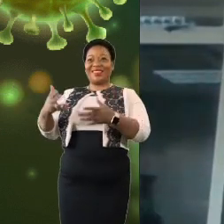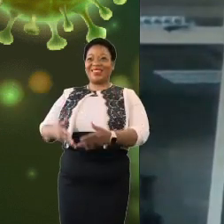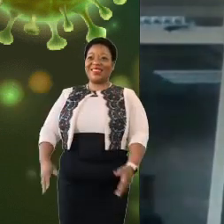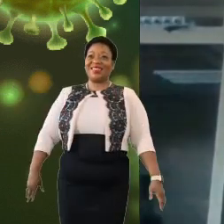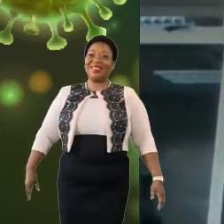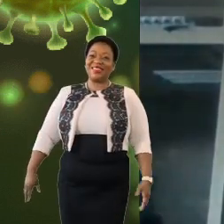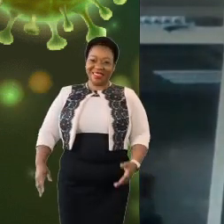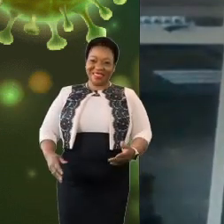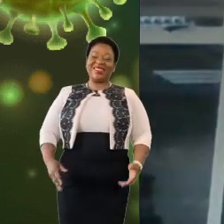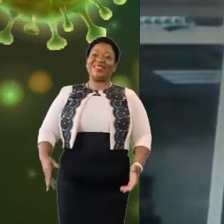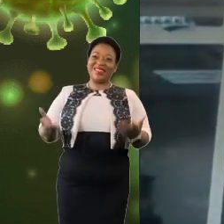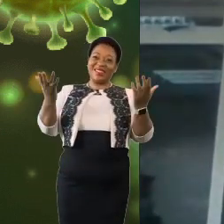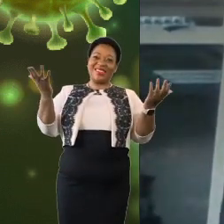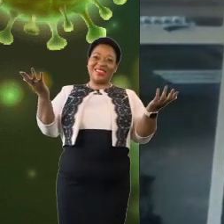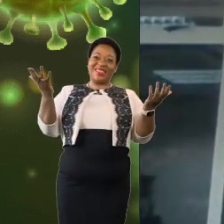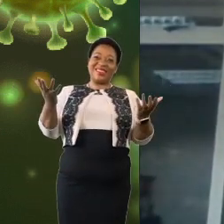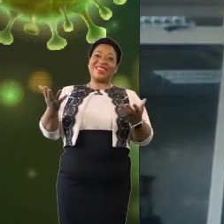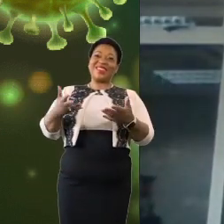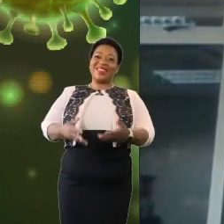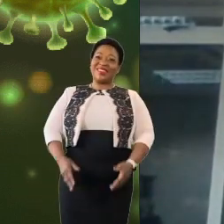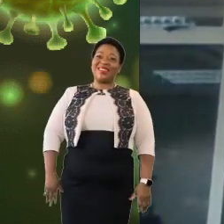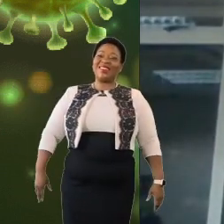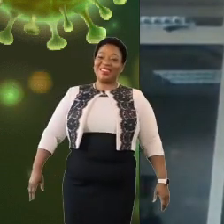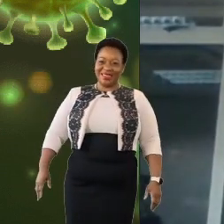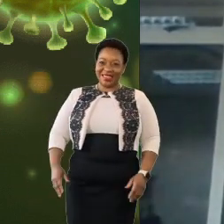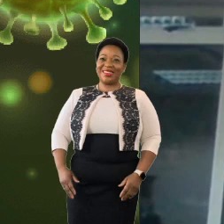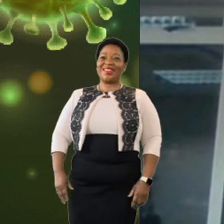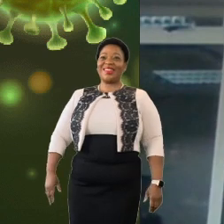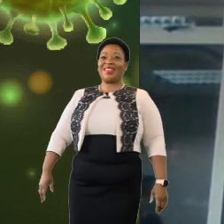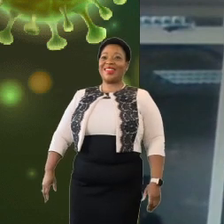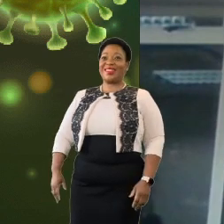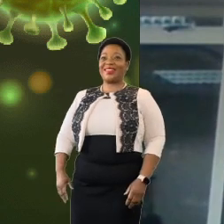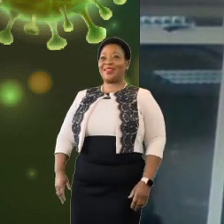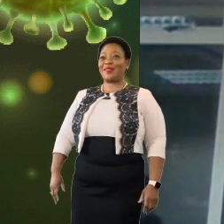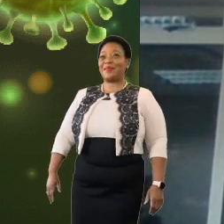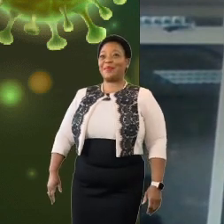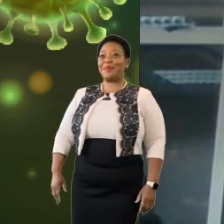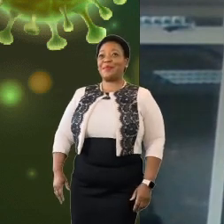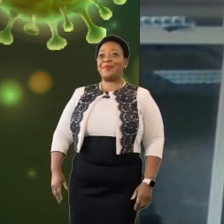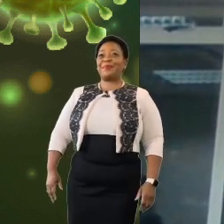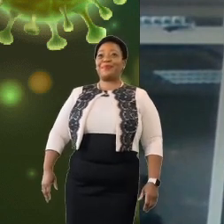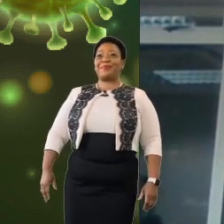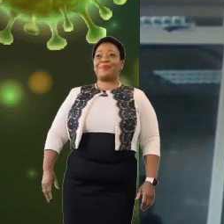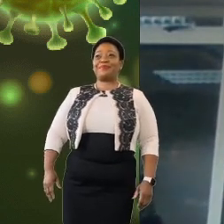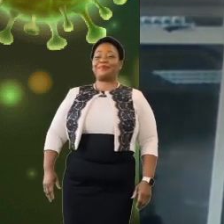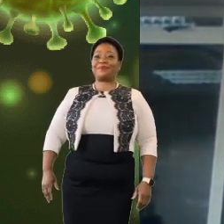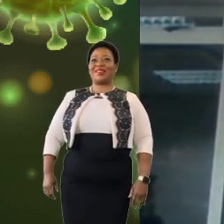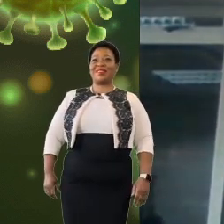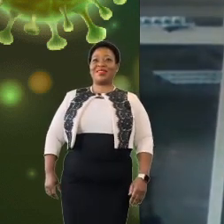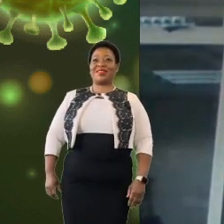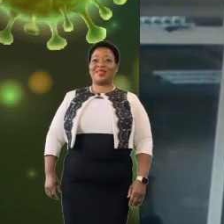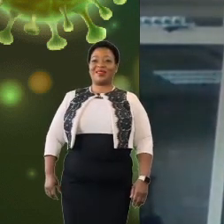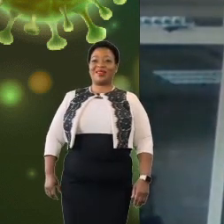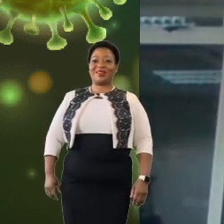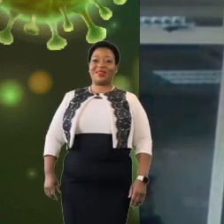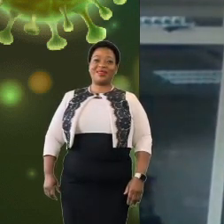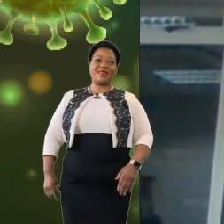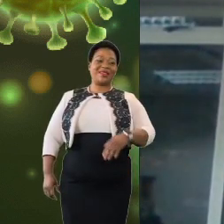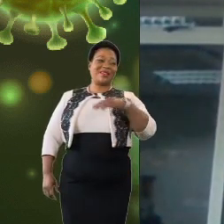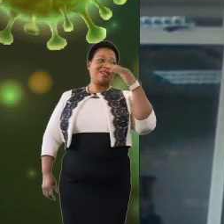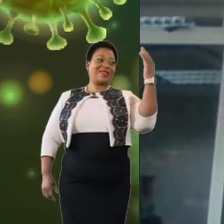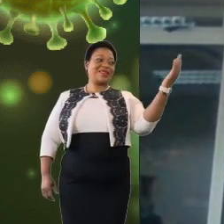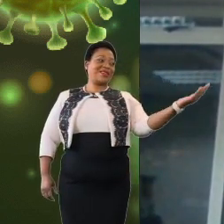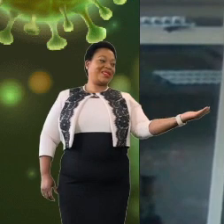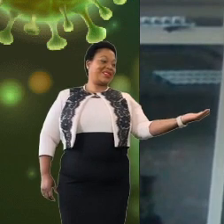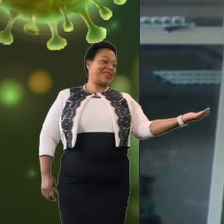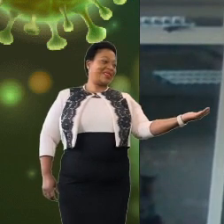pleased he was with your appointment with Trade and Investment KZN, with specifically responsibility to run the one-stop shop.